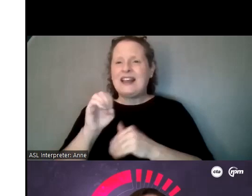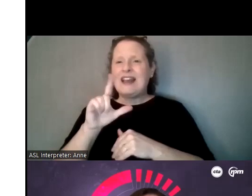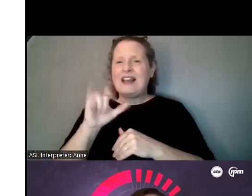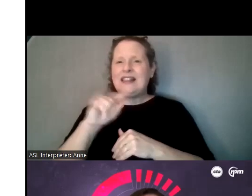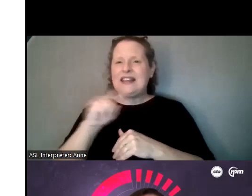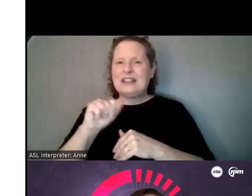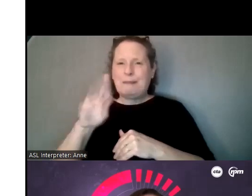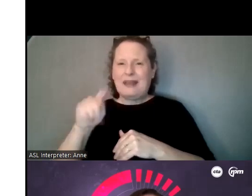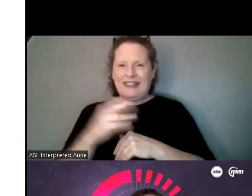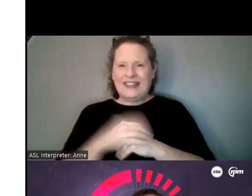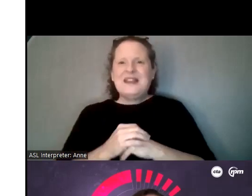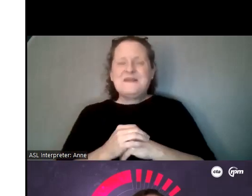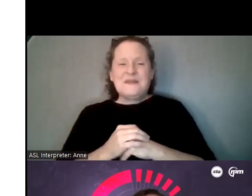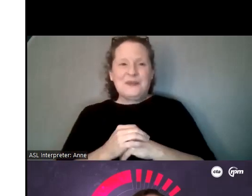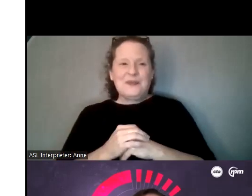Karpowitz.